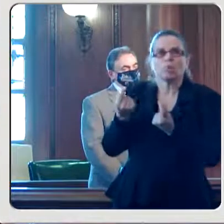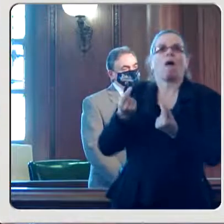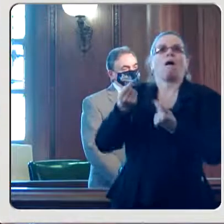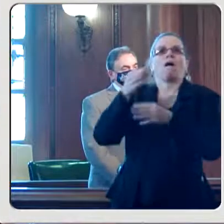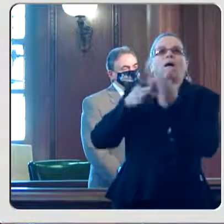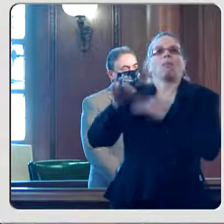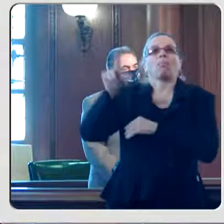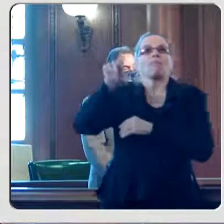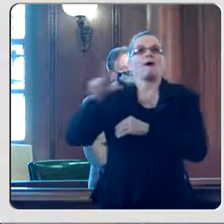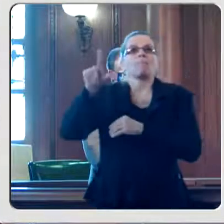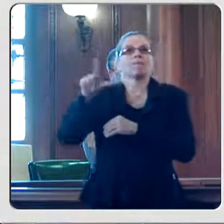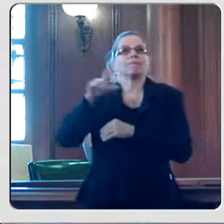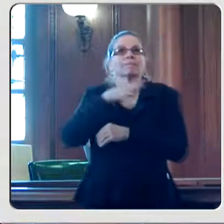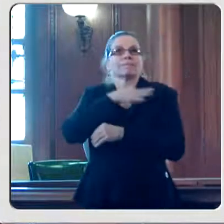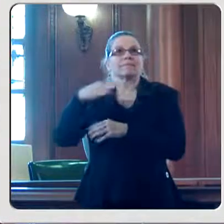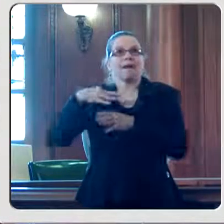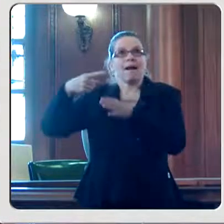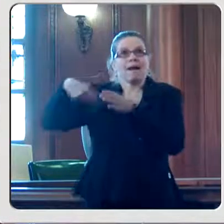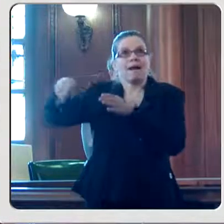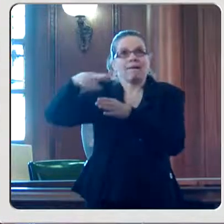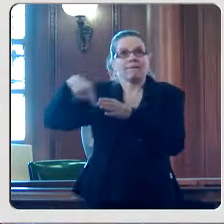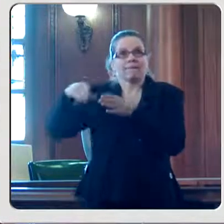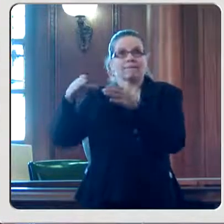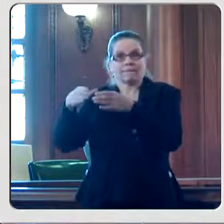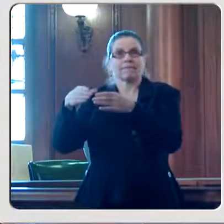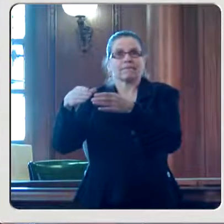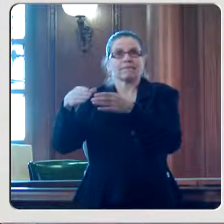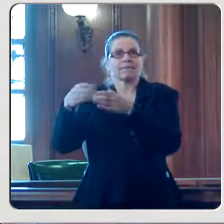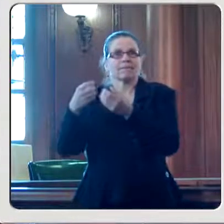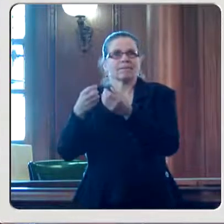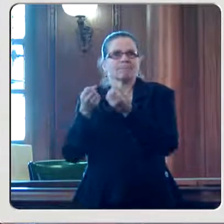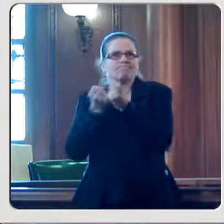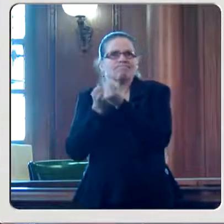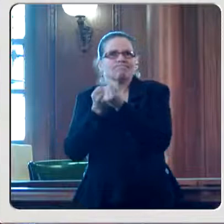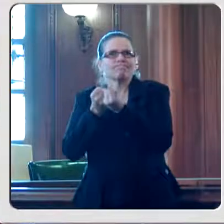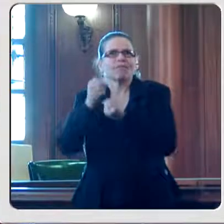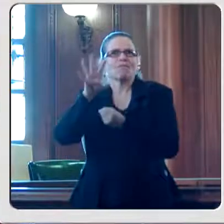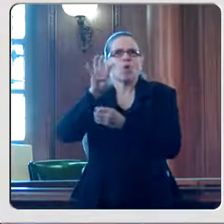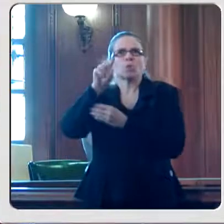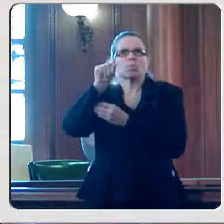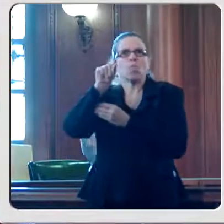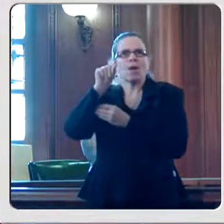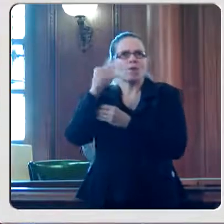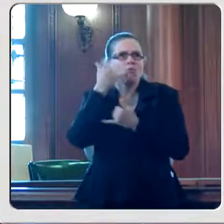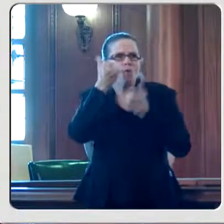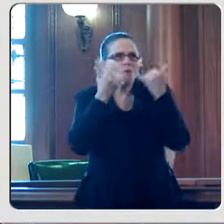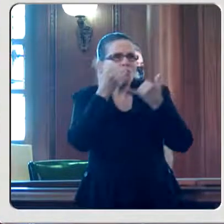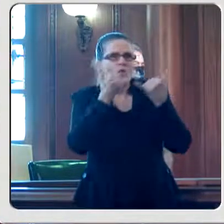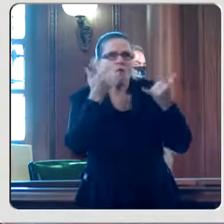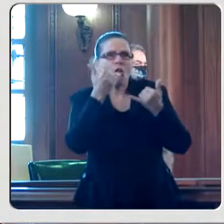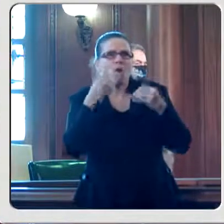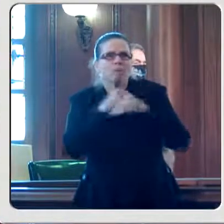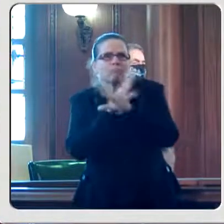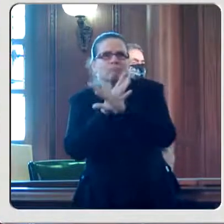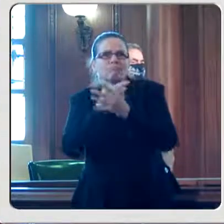421 calls last week to assist our seniors. Health and Human Services,